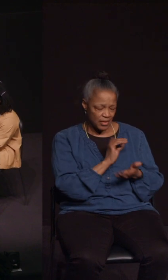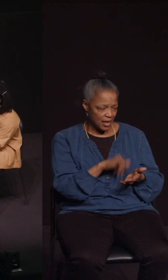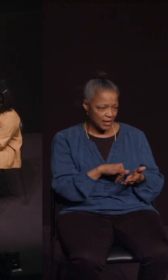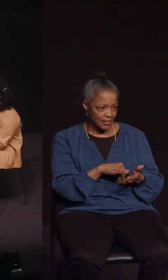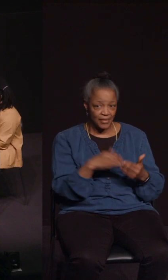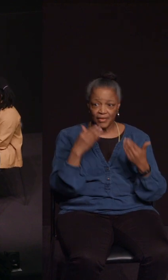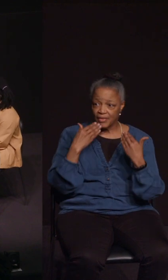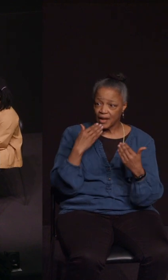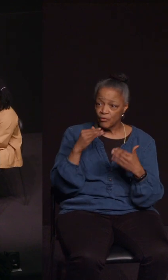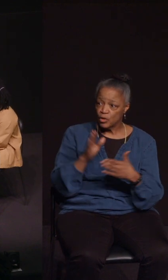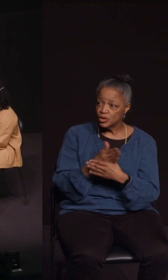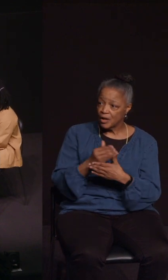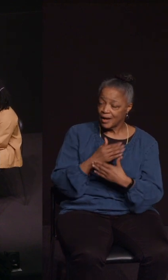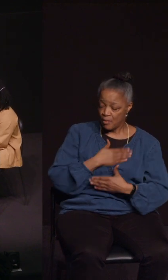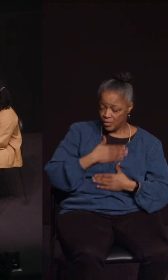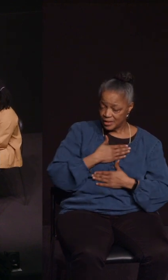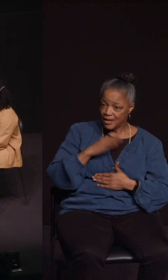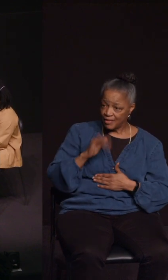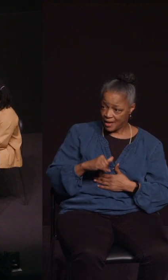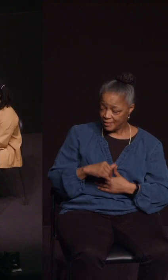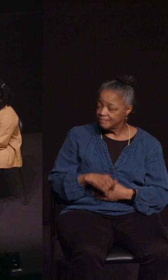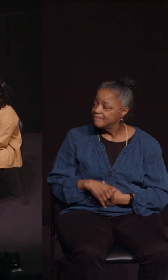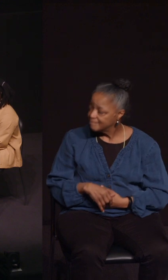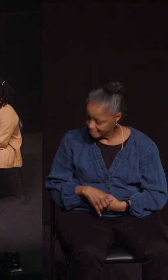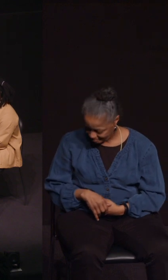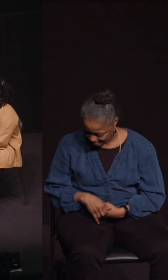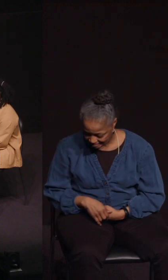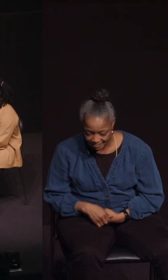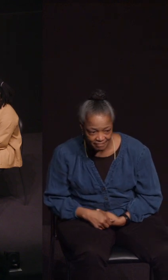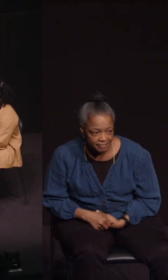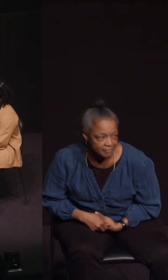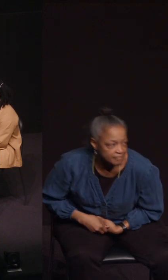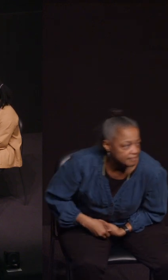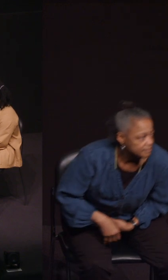Thank y'all for sharing that. I appreciate that. Yeah. I think